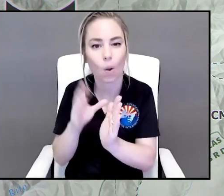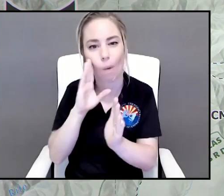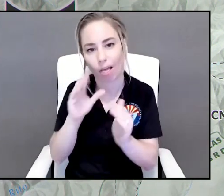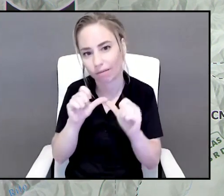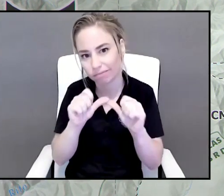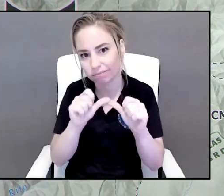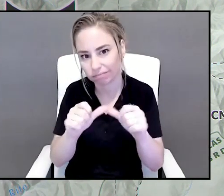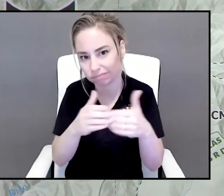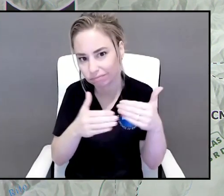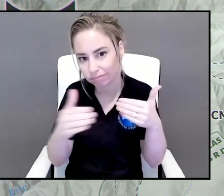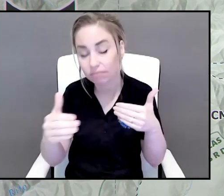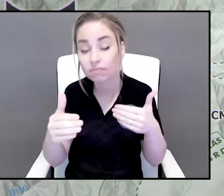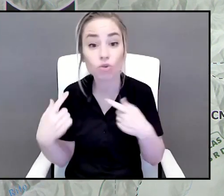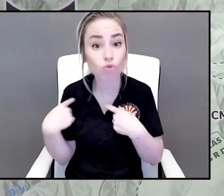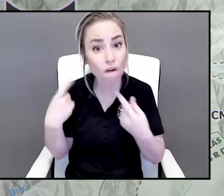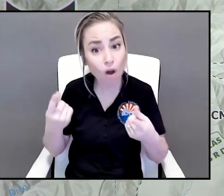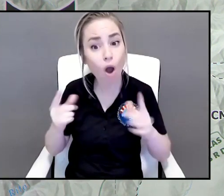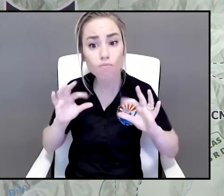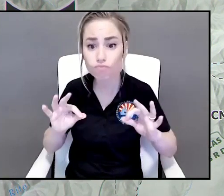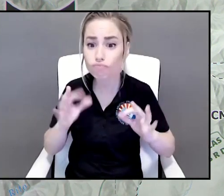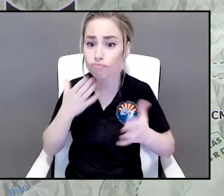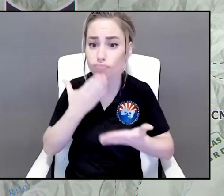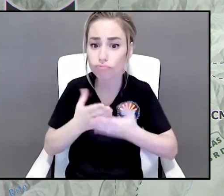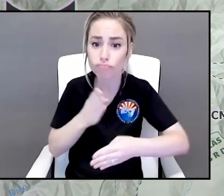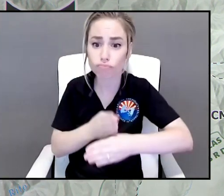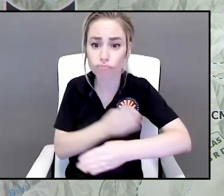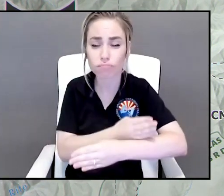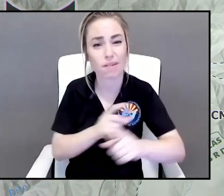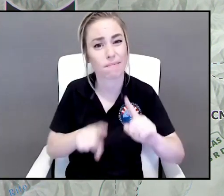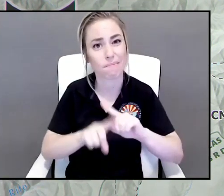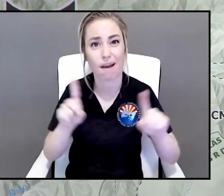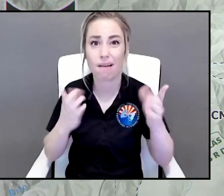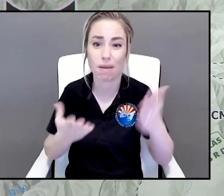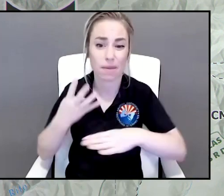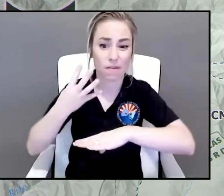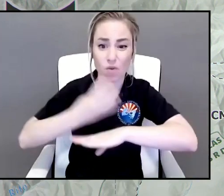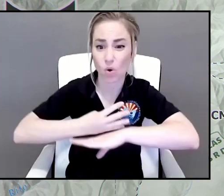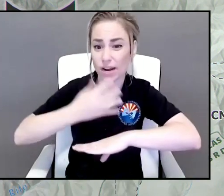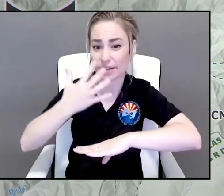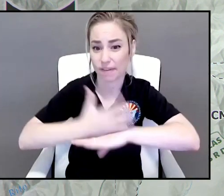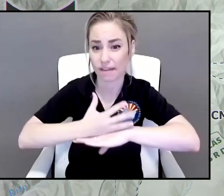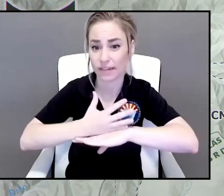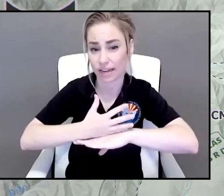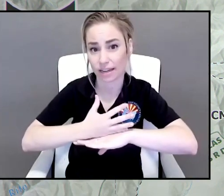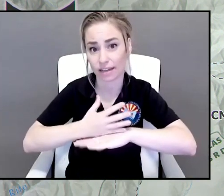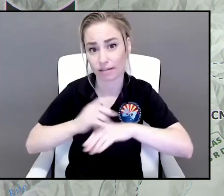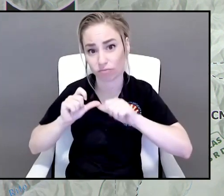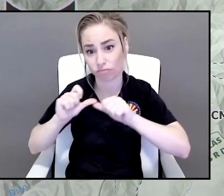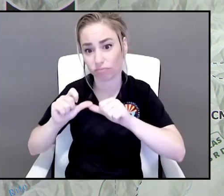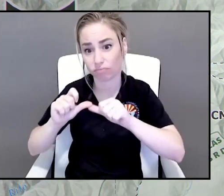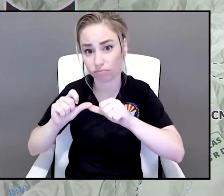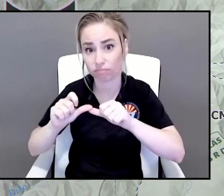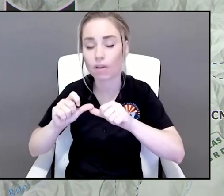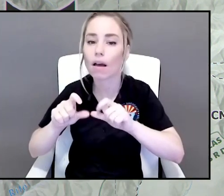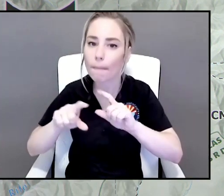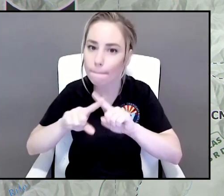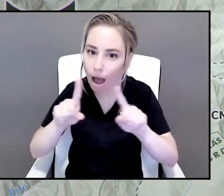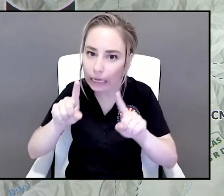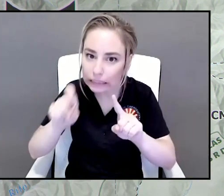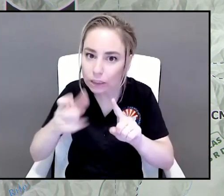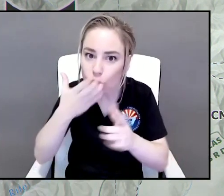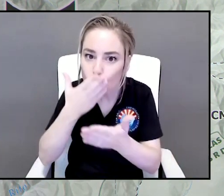far, but they probably got another 4 or 5 days of good, clear weather. And the weather we're getting, it may take longer than